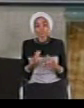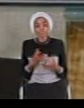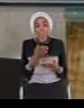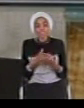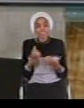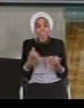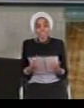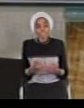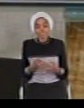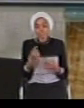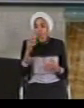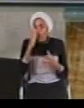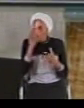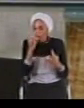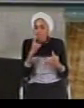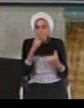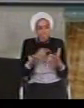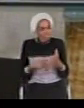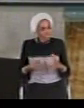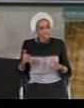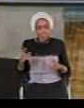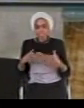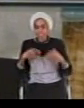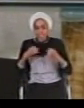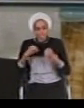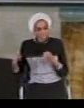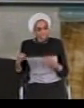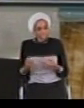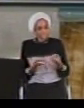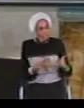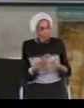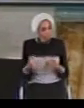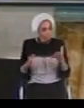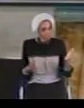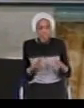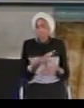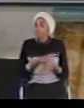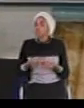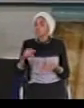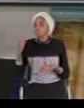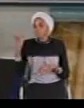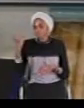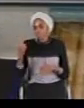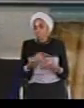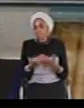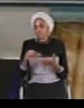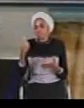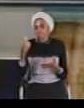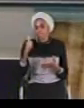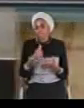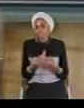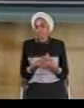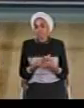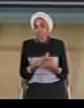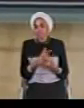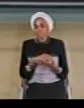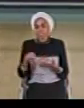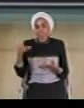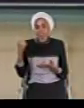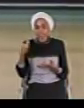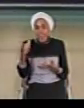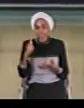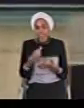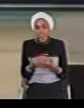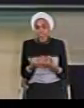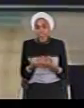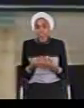definite manifestation, lying wonders taking place? They don't understand. Look at verse 10. In verse 10, and